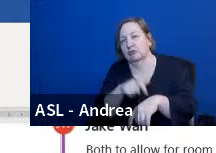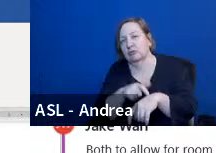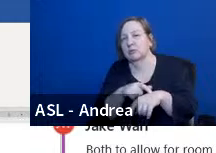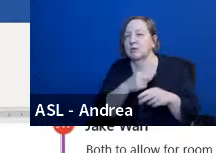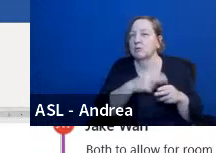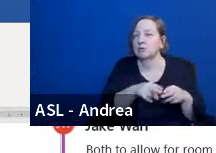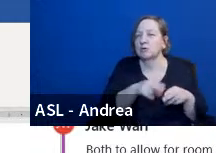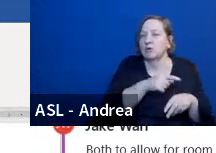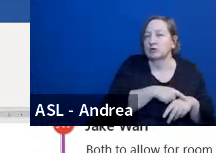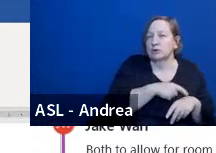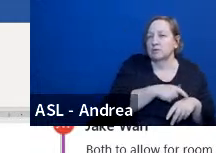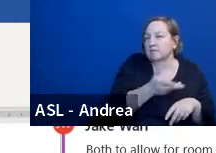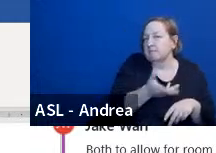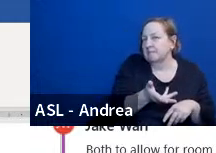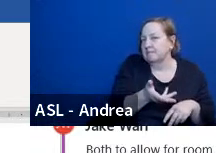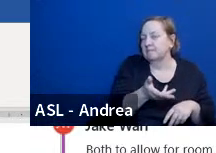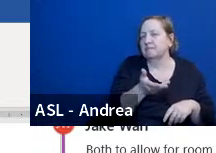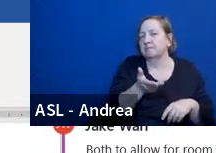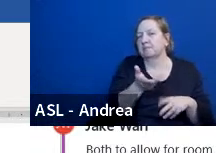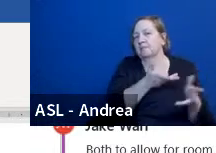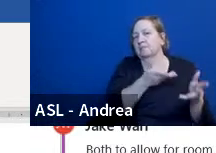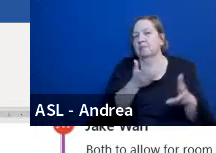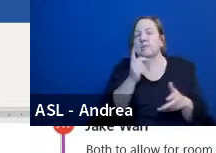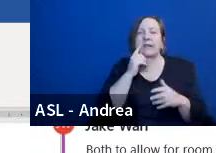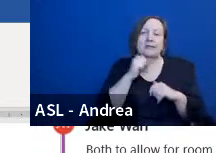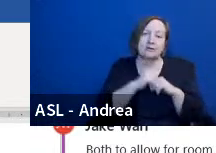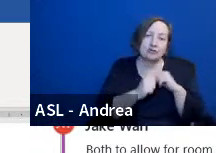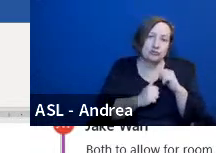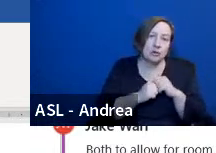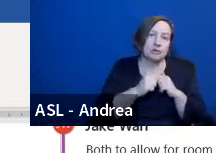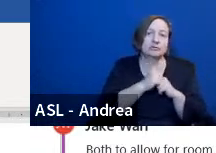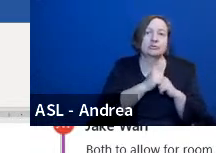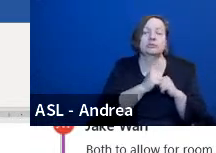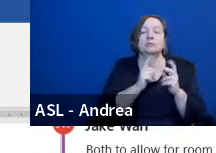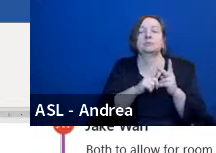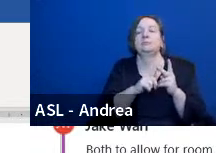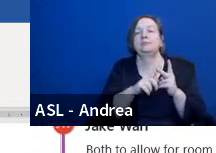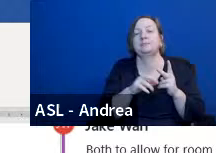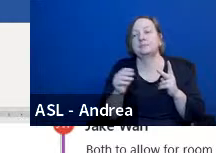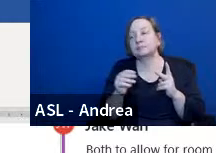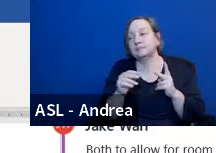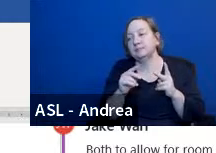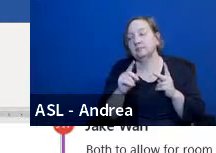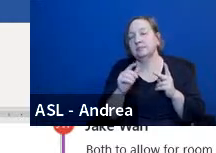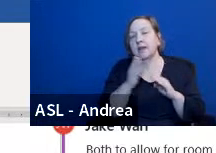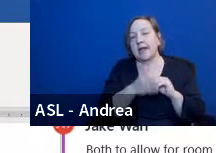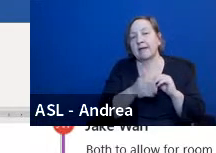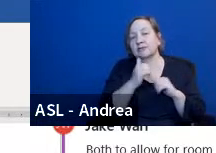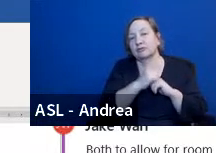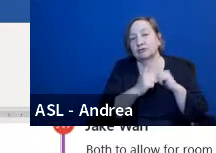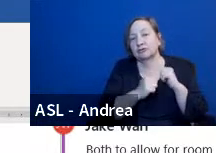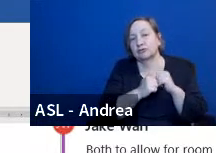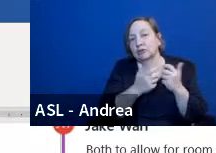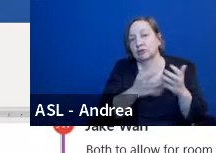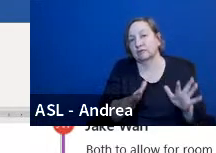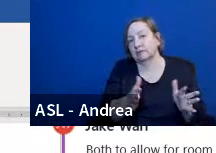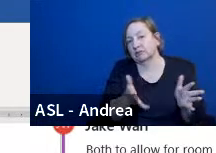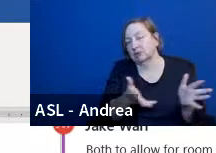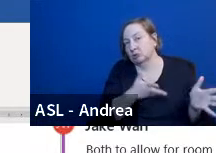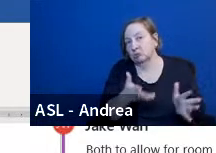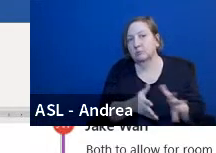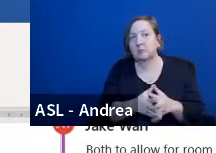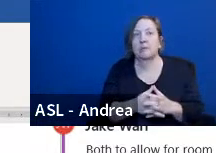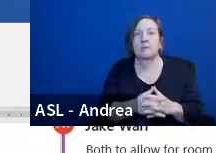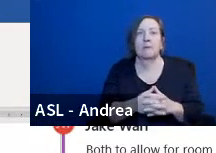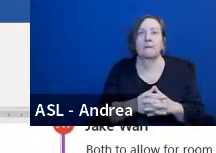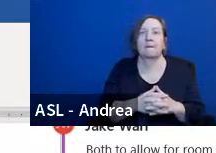short-term within, I think, construction, as well as once construction is complete.